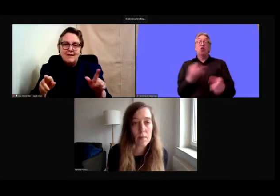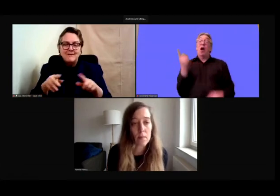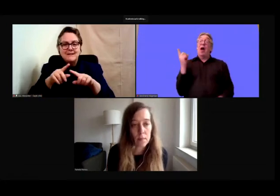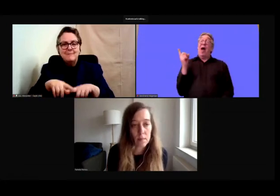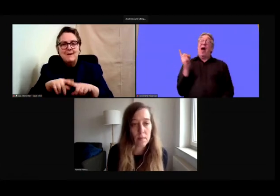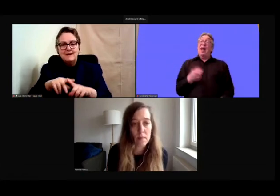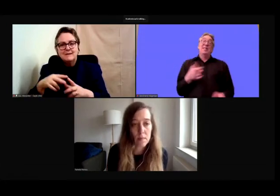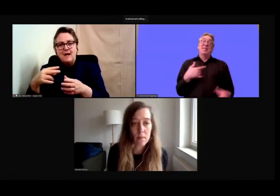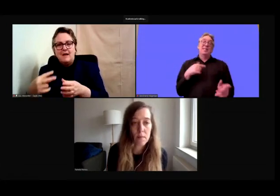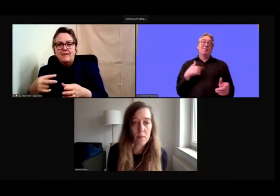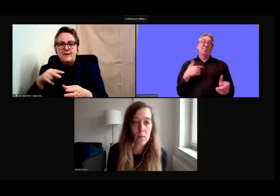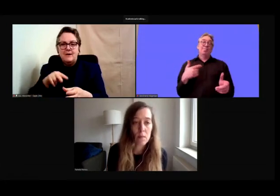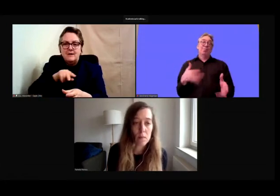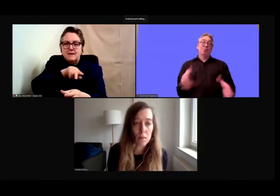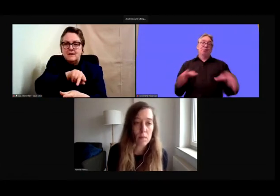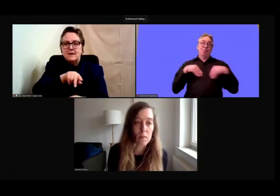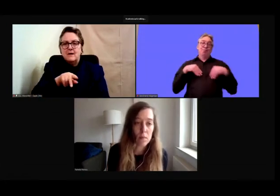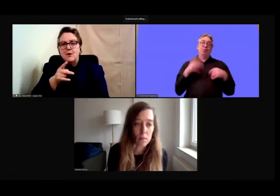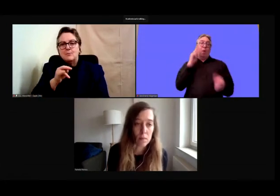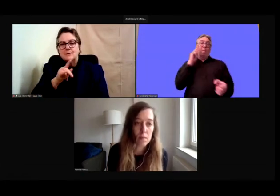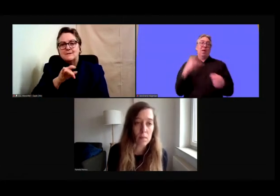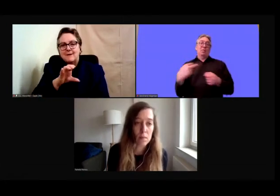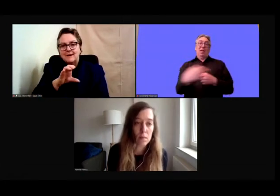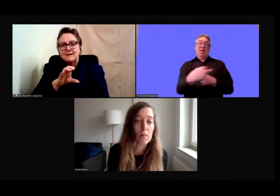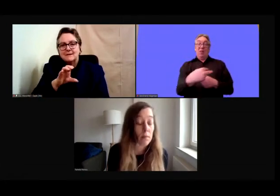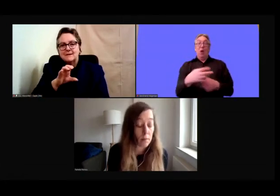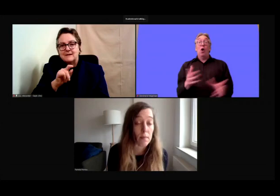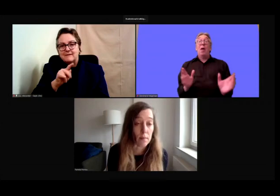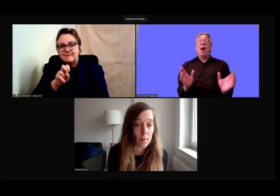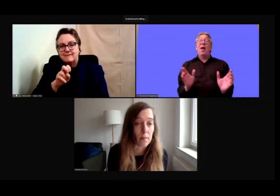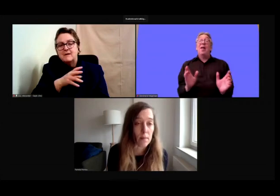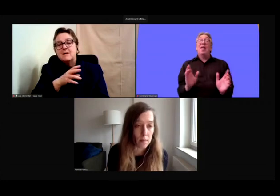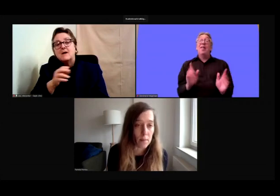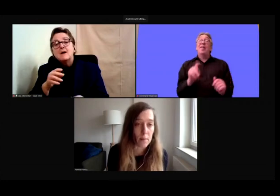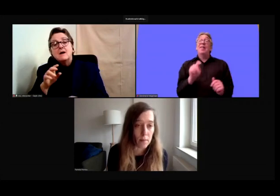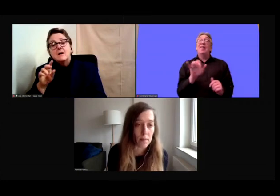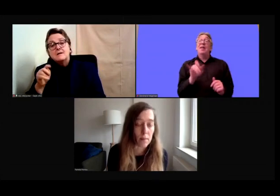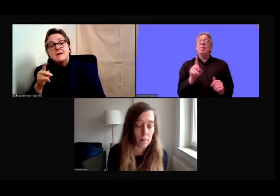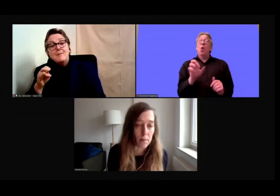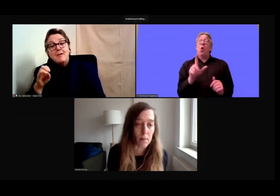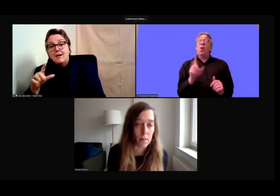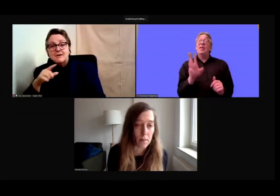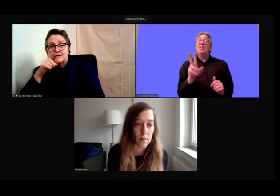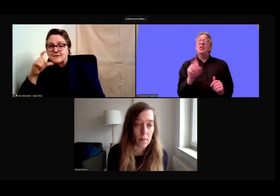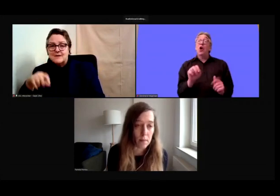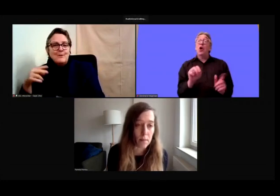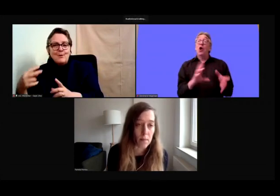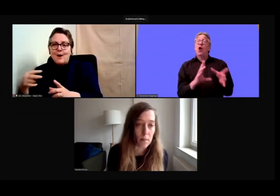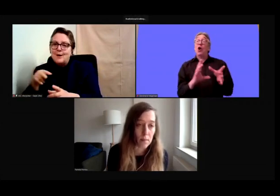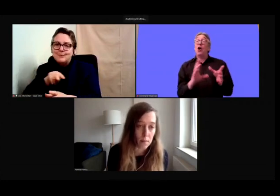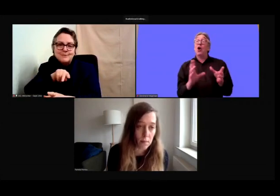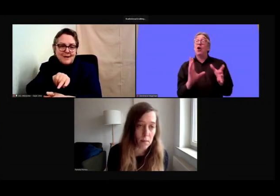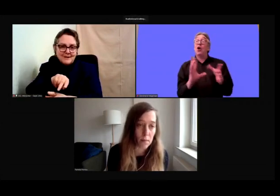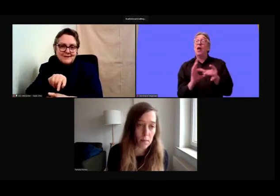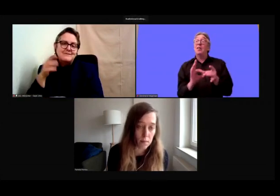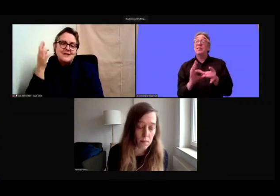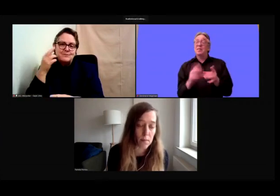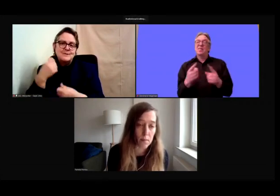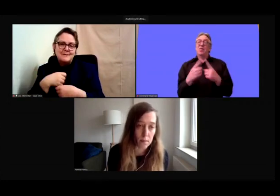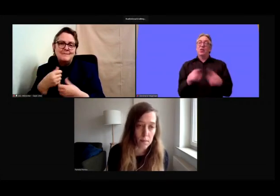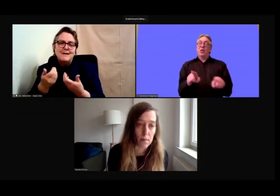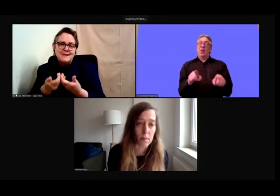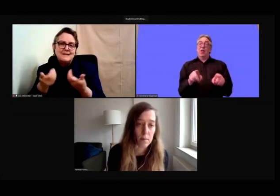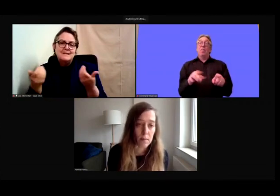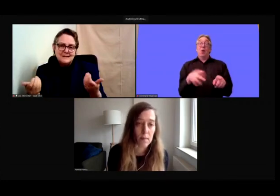taking, while the topological relations are different in that sense because they do not require that. So that's where this distinction actually is